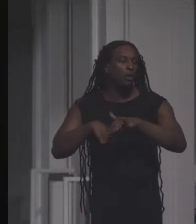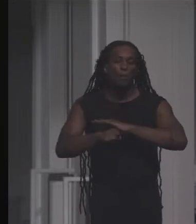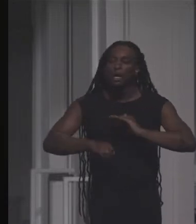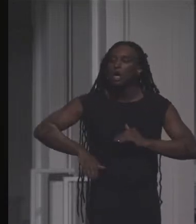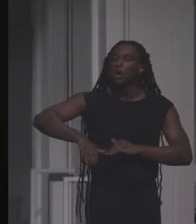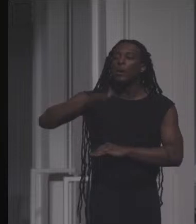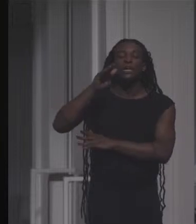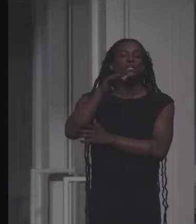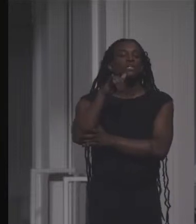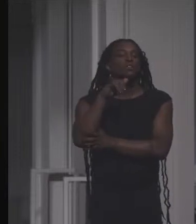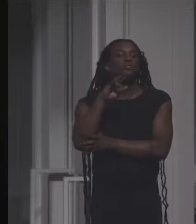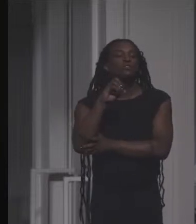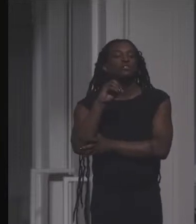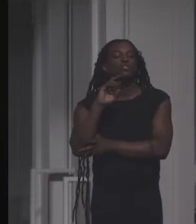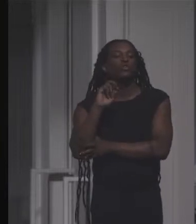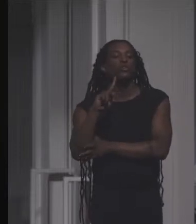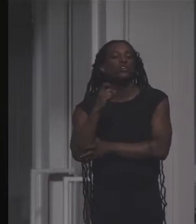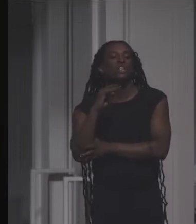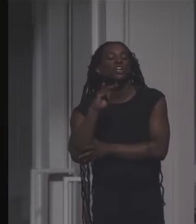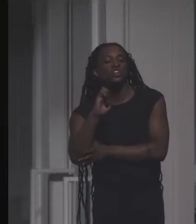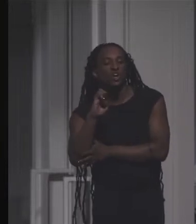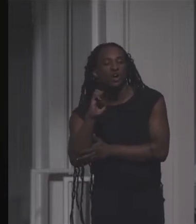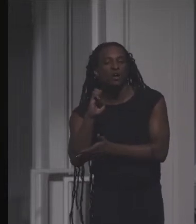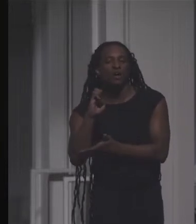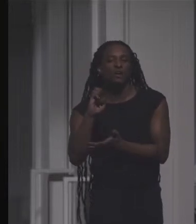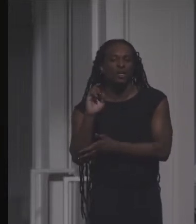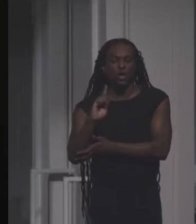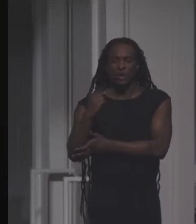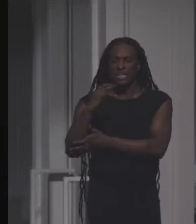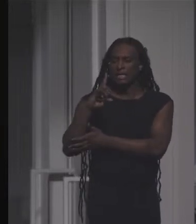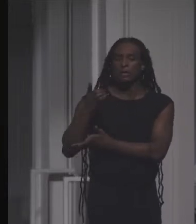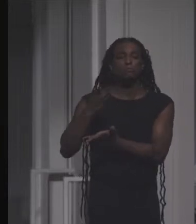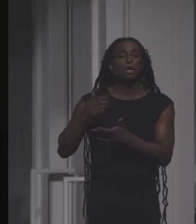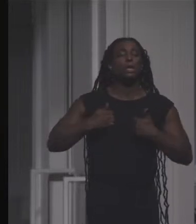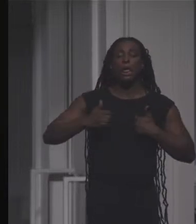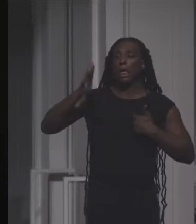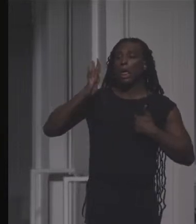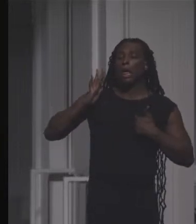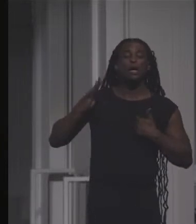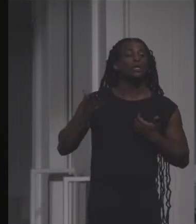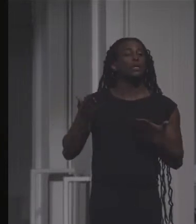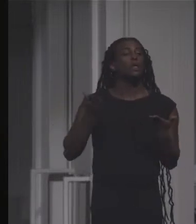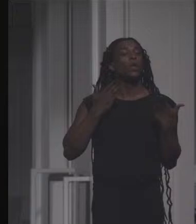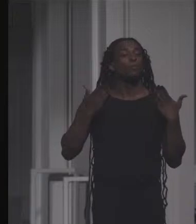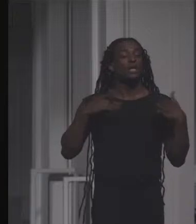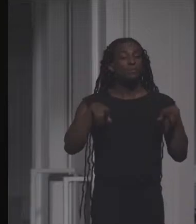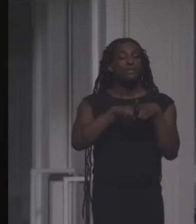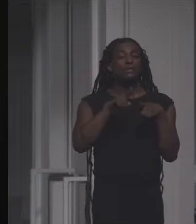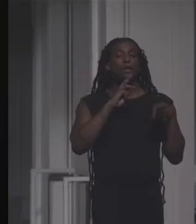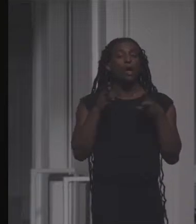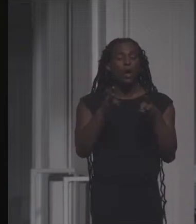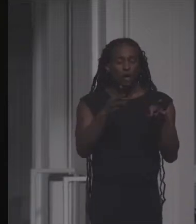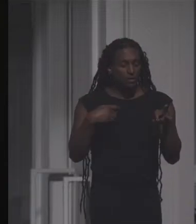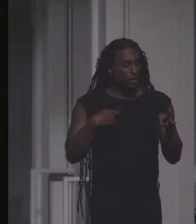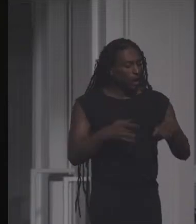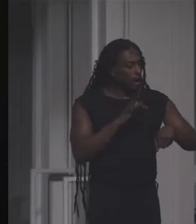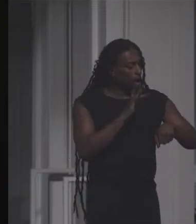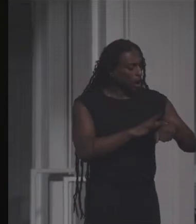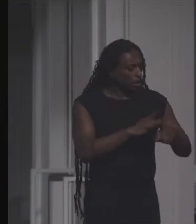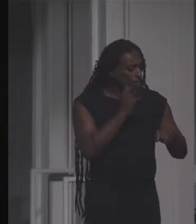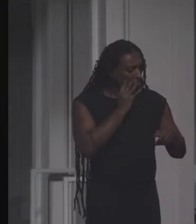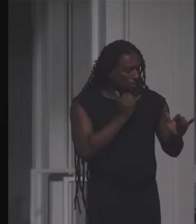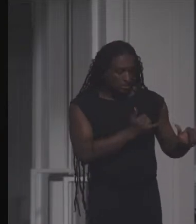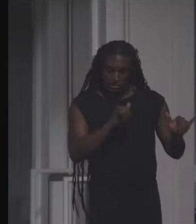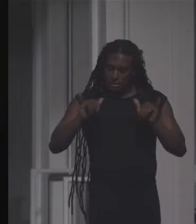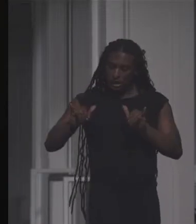in Elmet, where Hild most probably lived. Perhaps I threw sticks in the same rivers. I climbed the same kinds